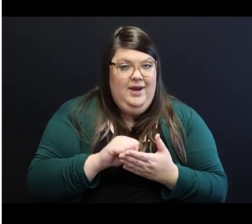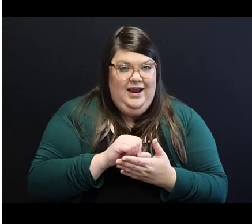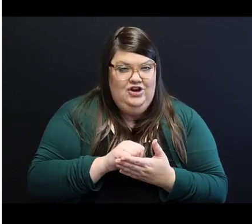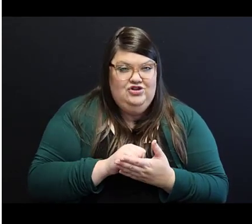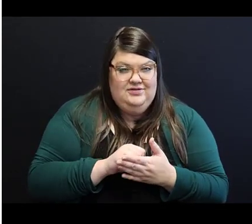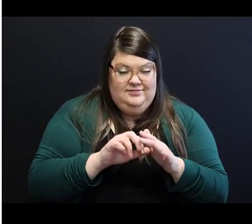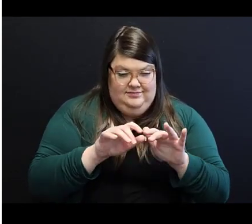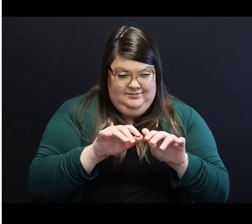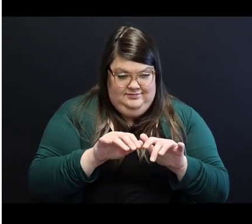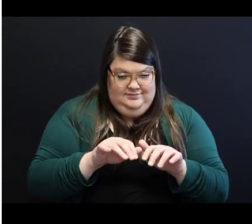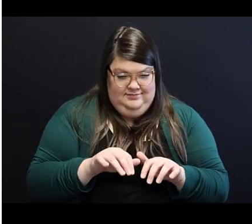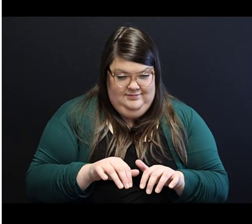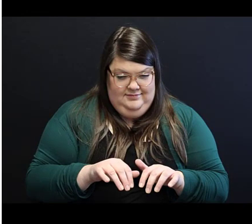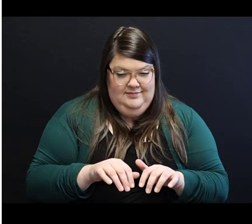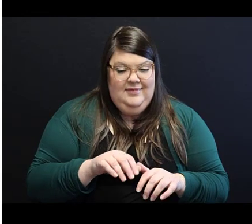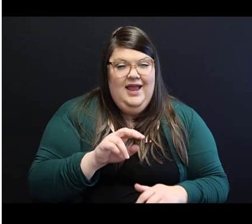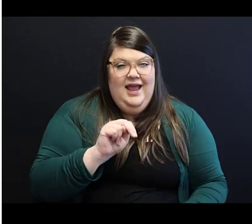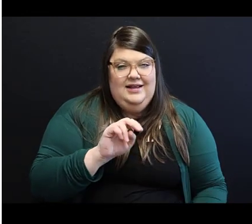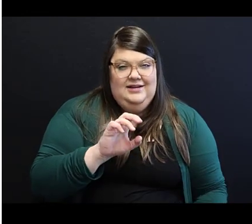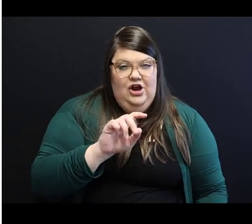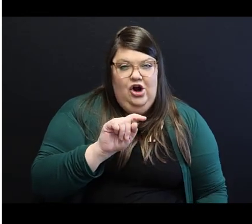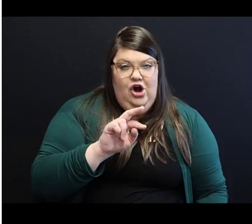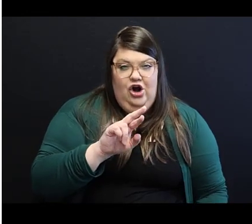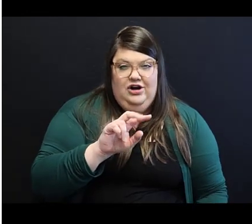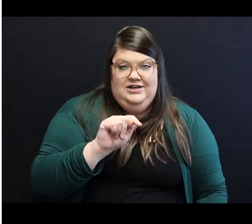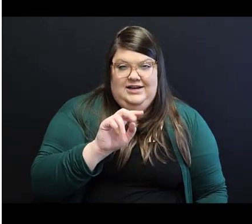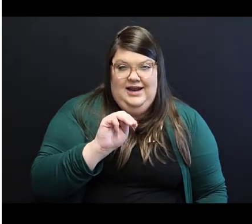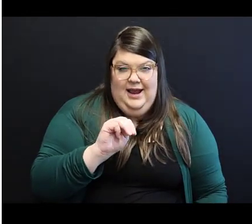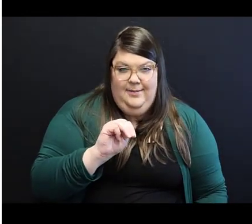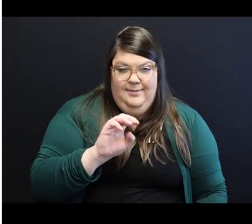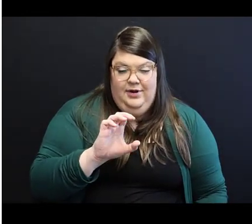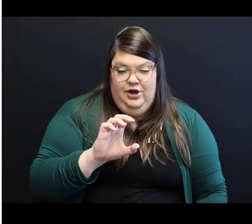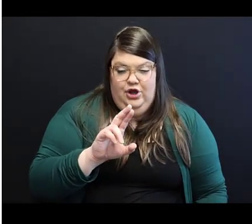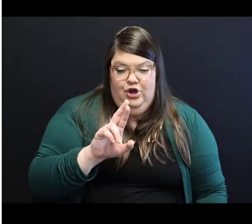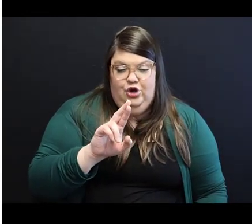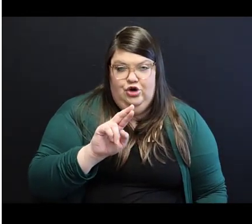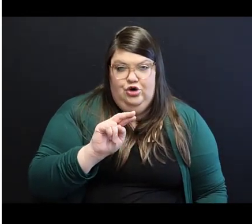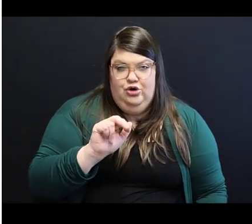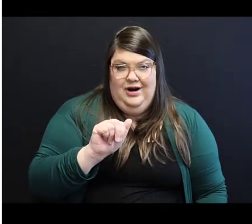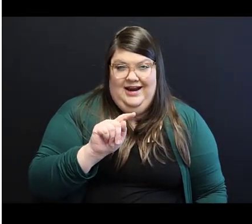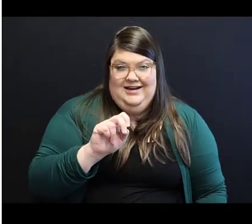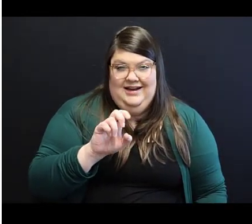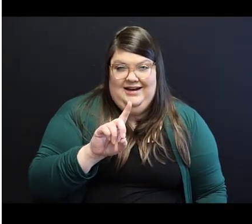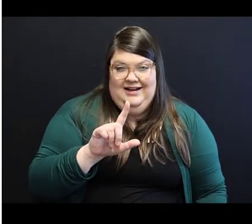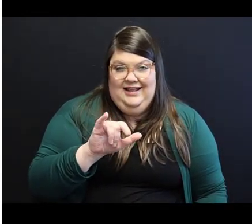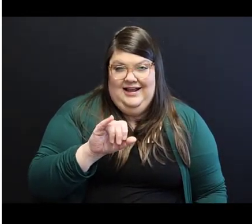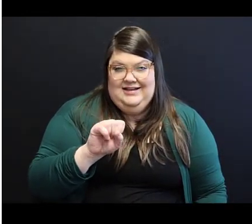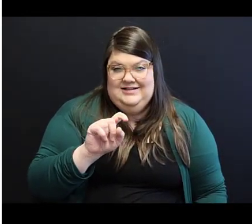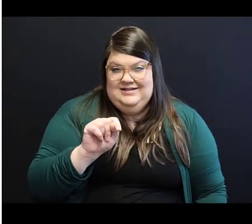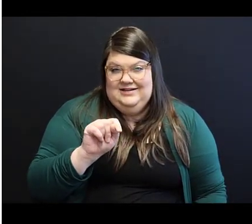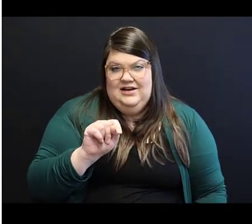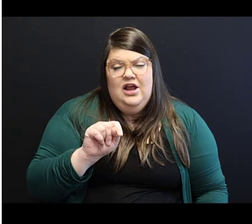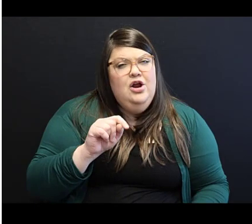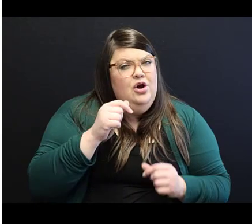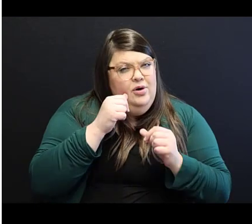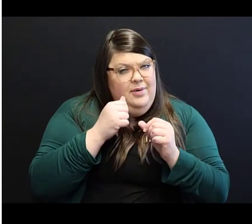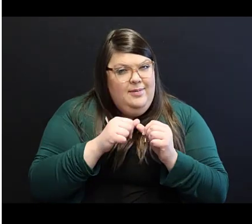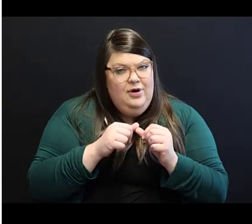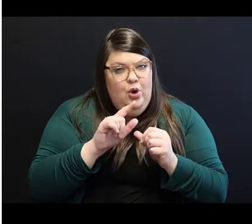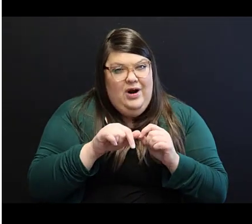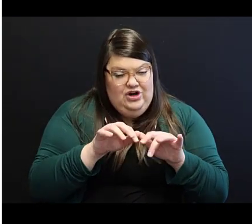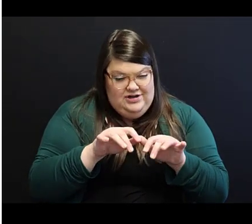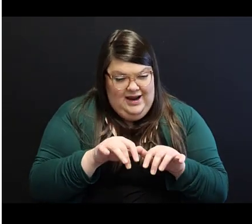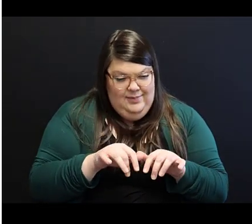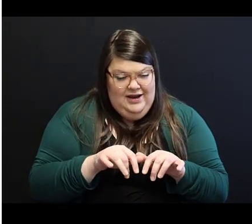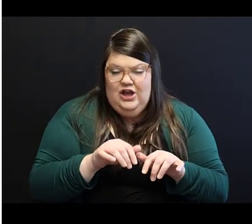enter NCRTM Curated Lists. Note that the text NCRTM Curated List should